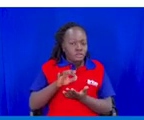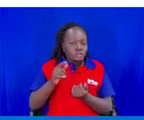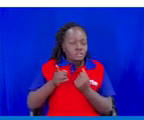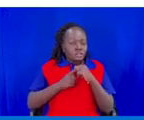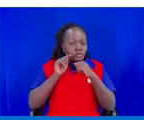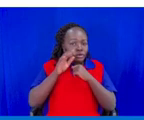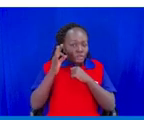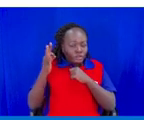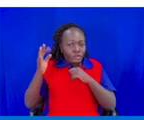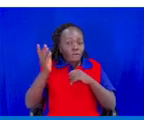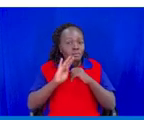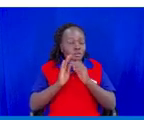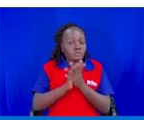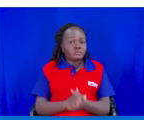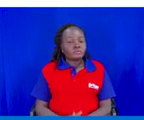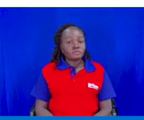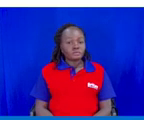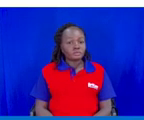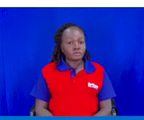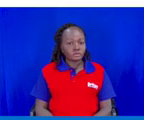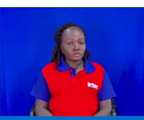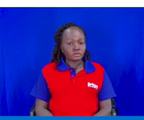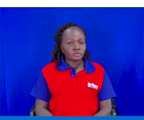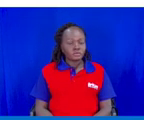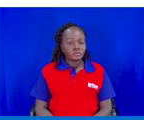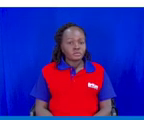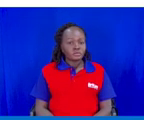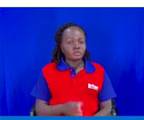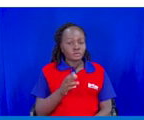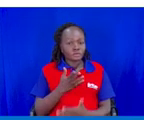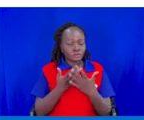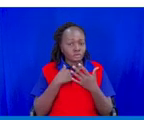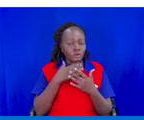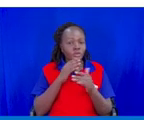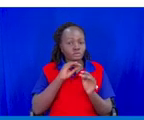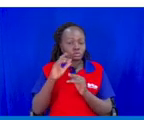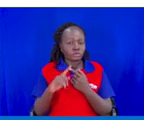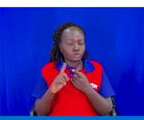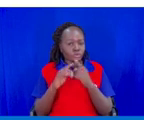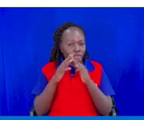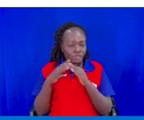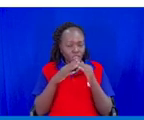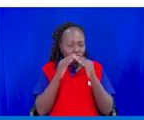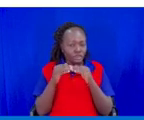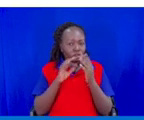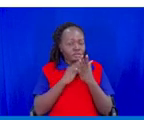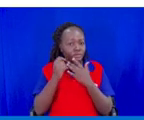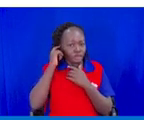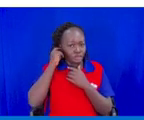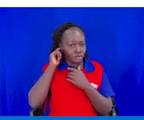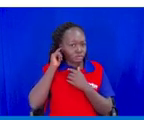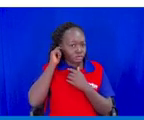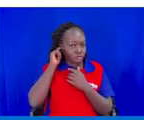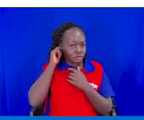7.33 billion. Unit holders, I'll move on to the equity fund, and I'll look at